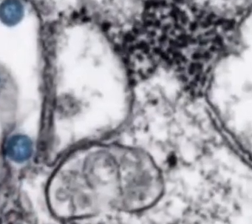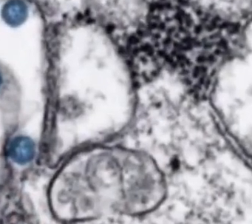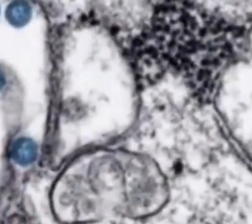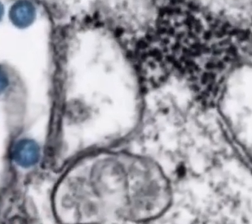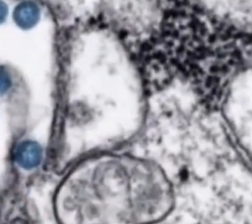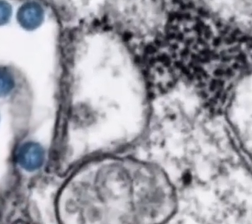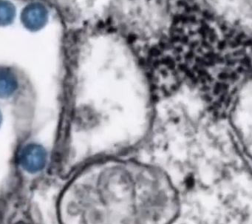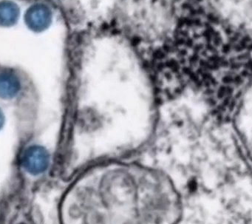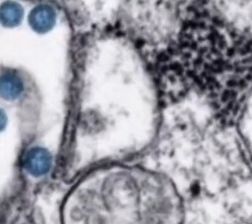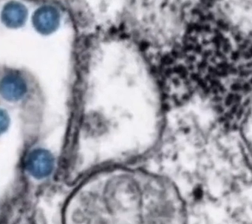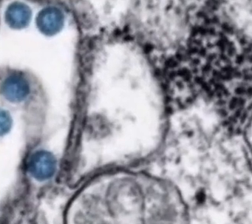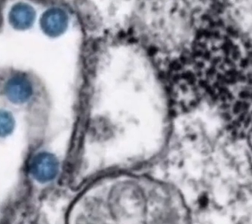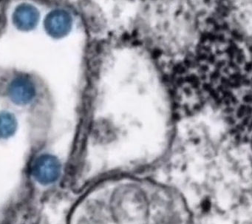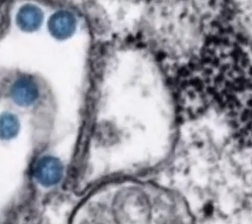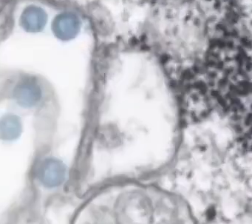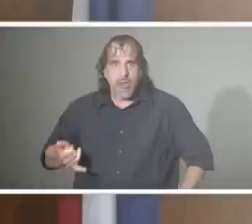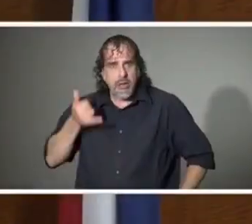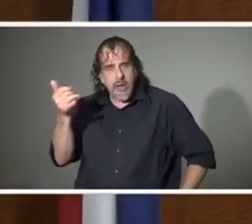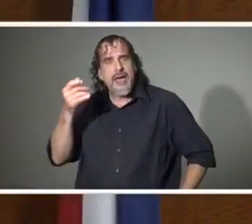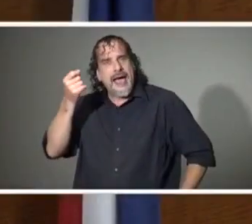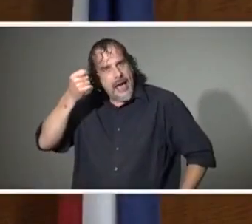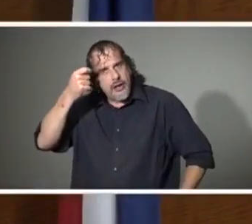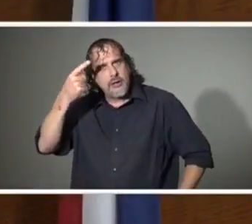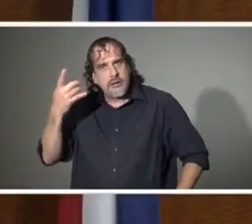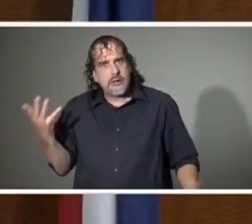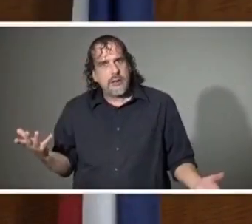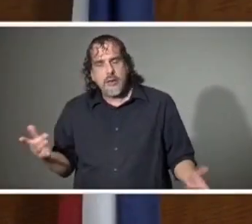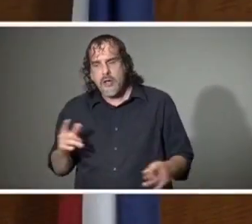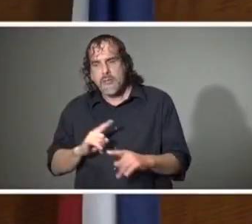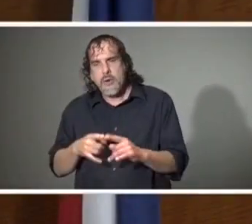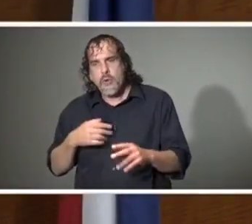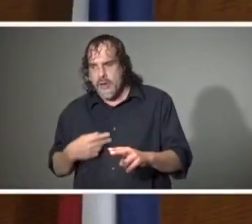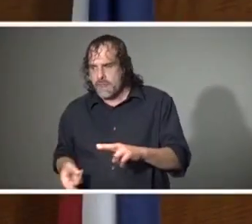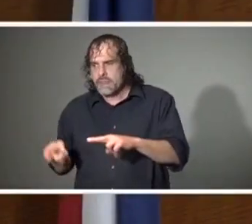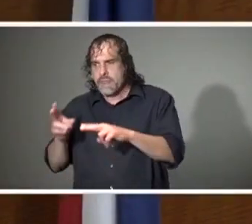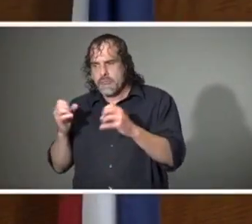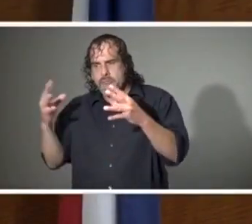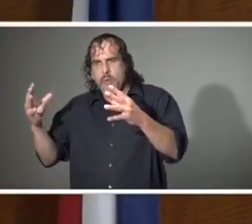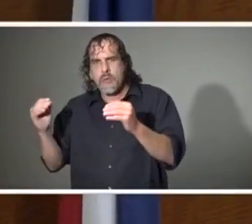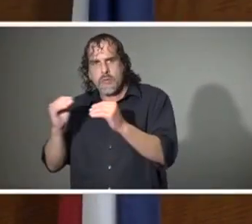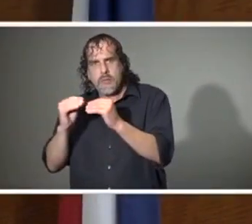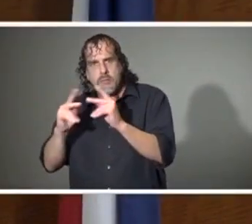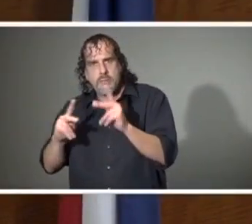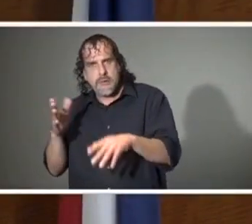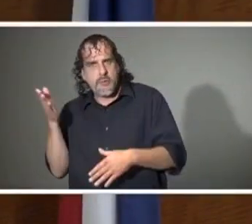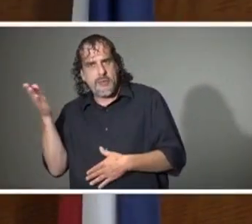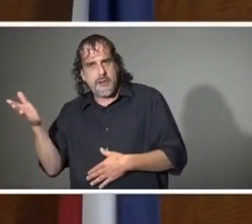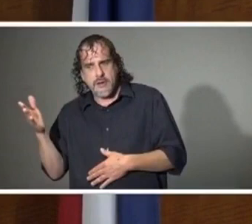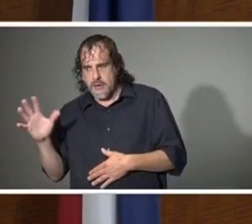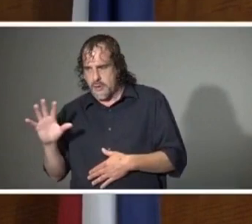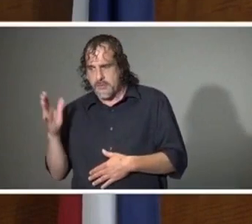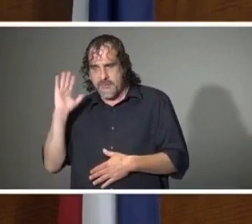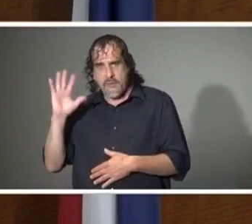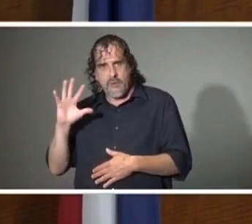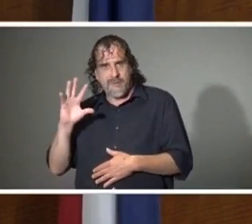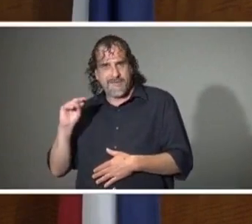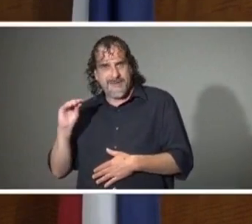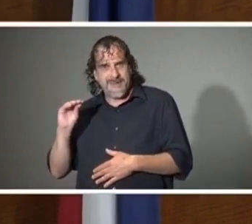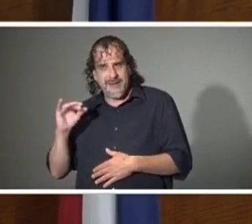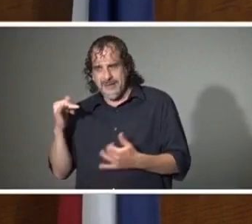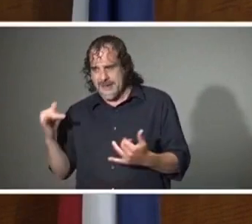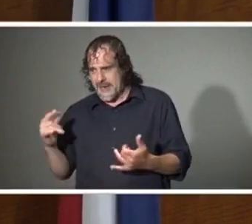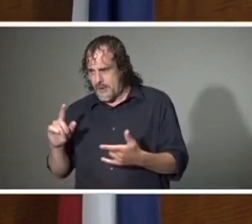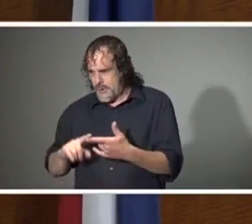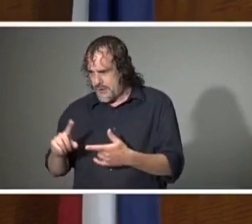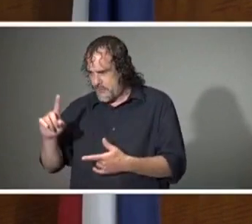apply anyway. But we have increased the number of people at the call center from approximately 50 three weeks ago to almost